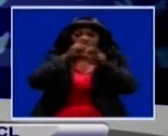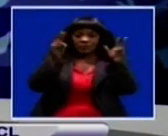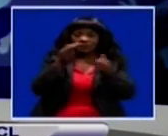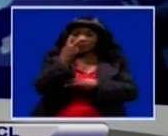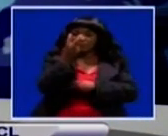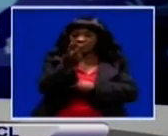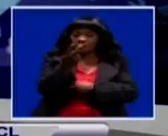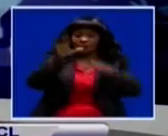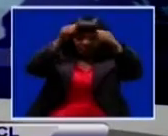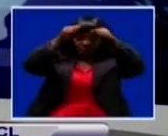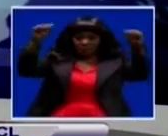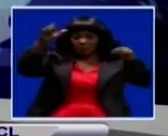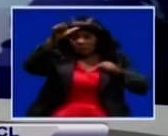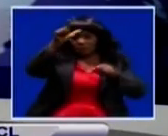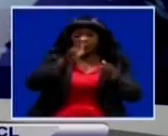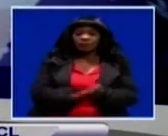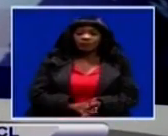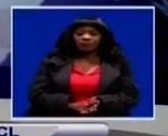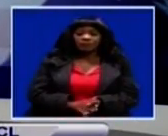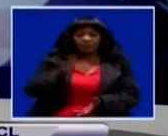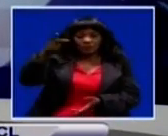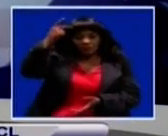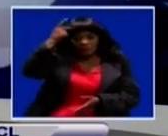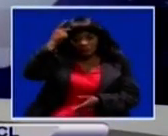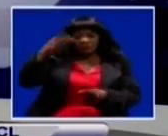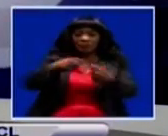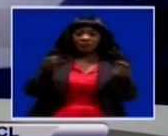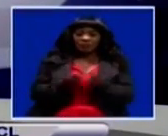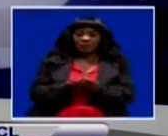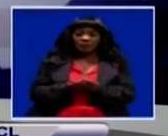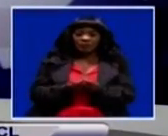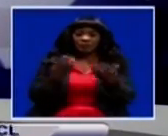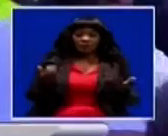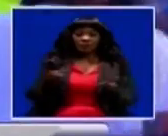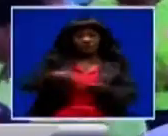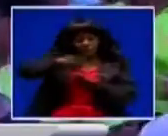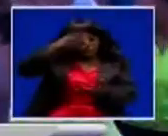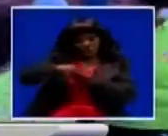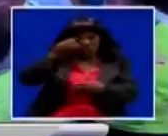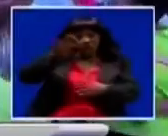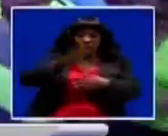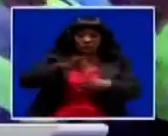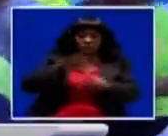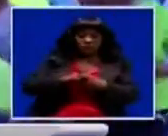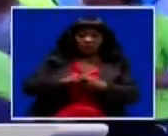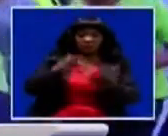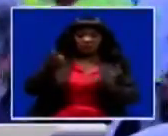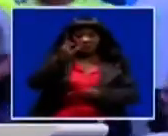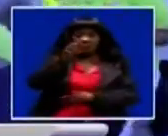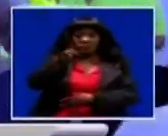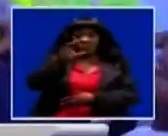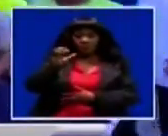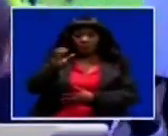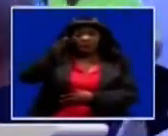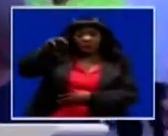headlines. President Edgar Lungu urges political players to learn from elections in Madagascar and the Democratic